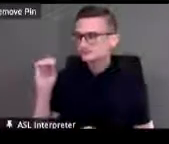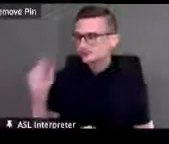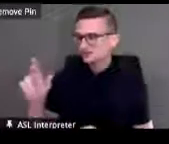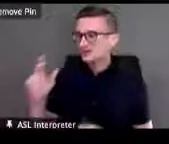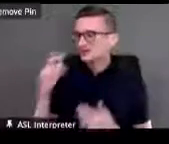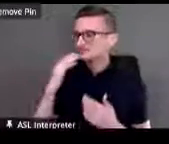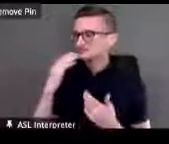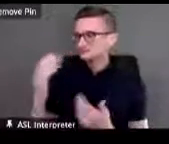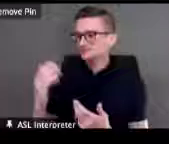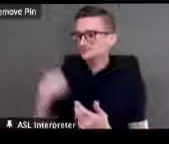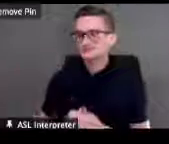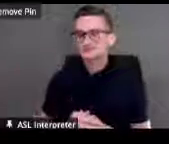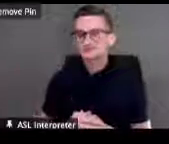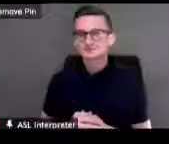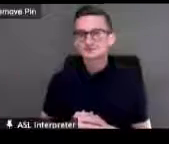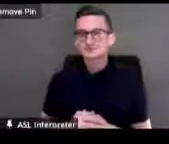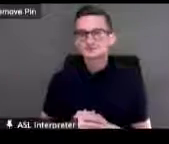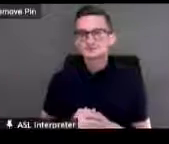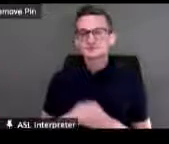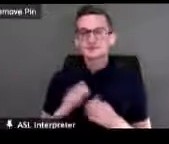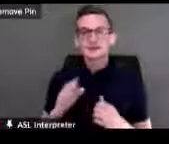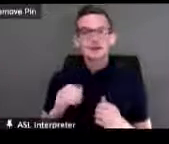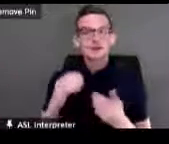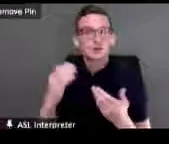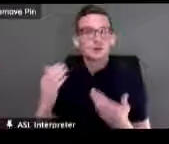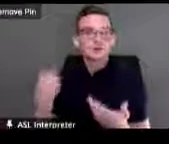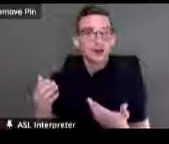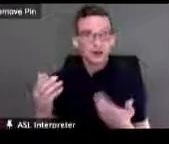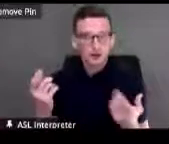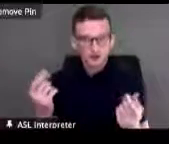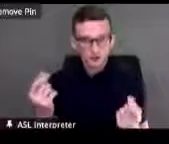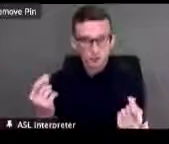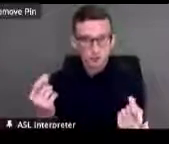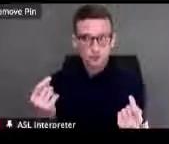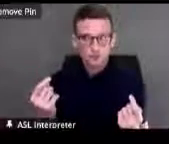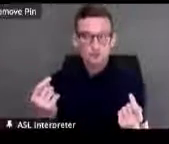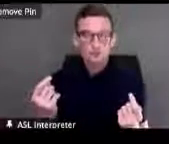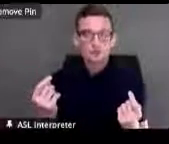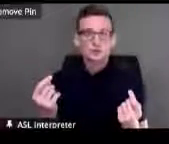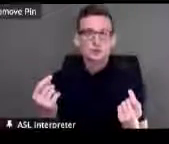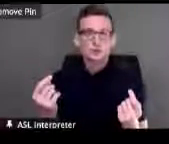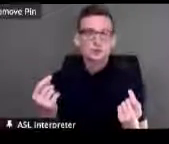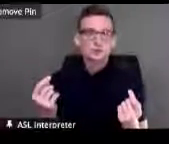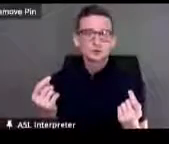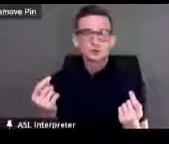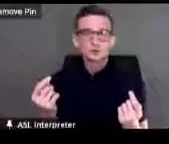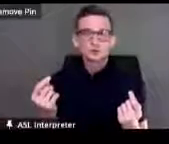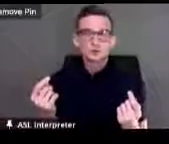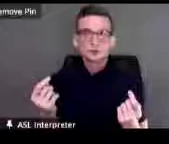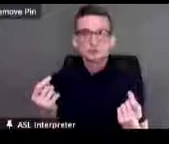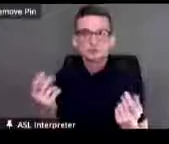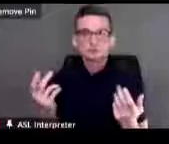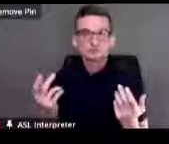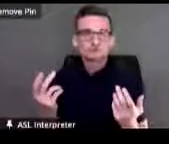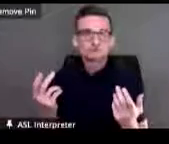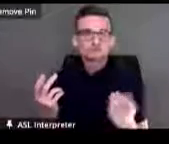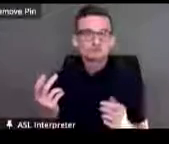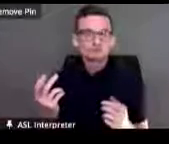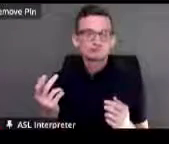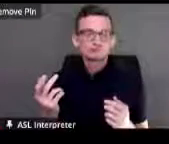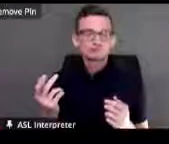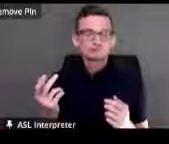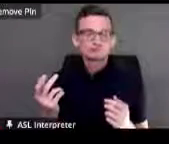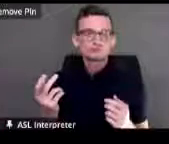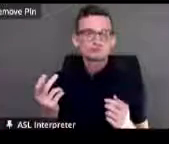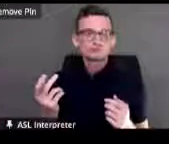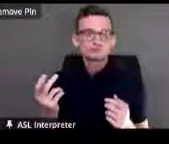much. Why don't we do this? Why don't we just